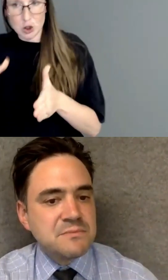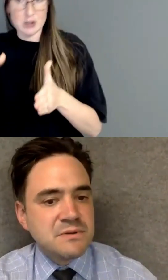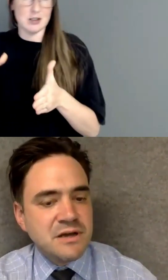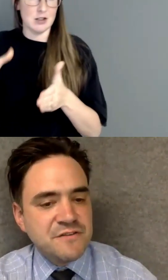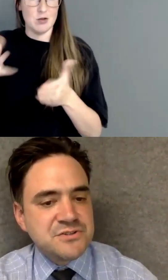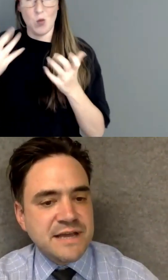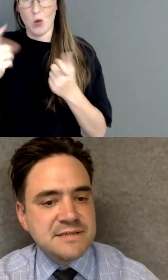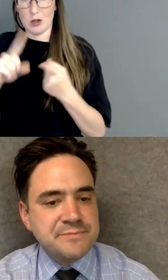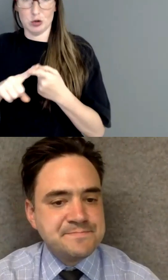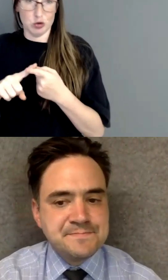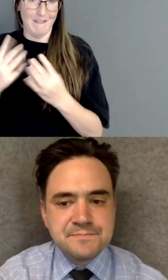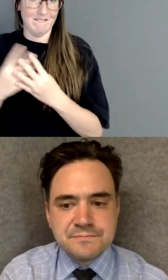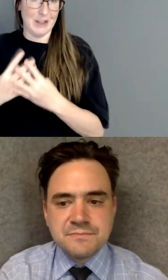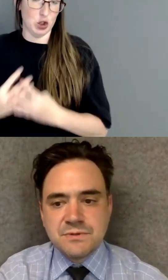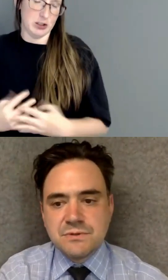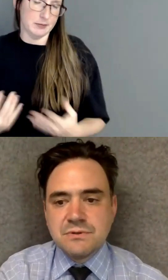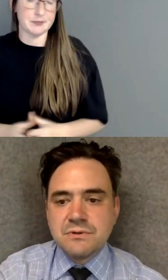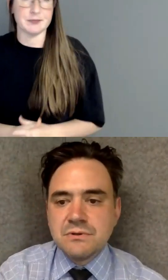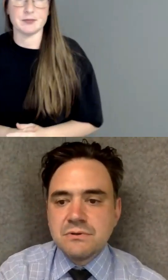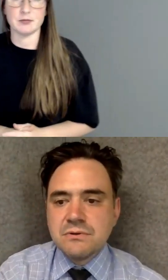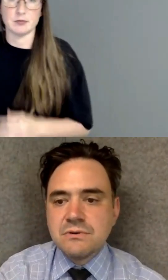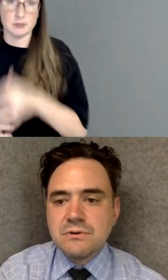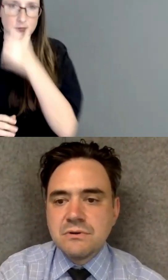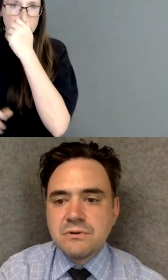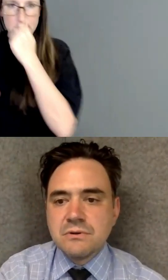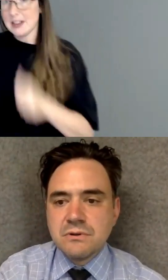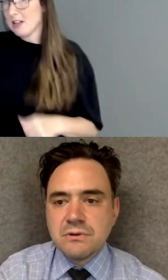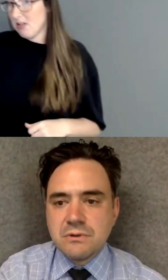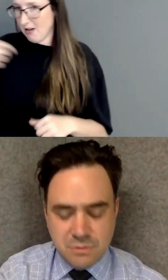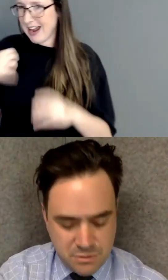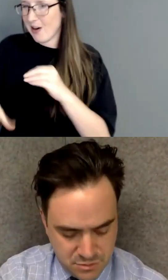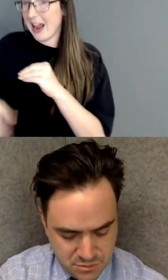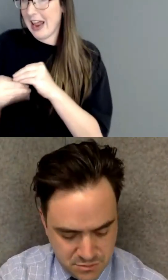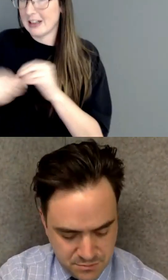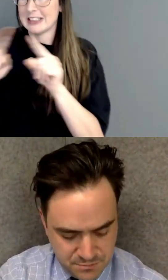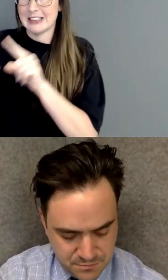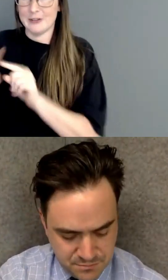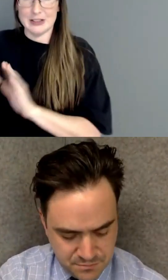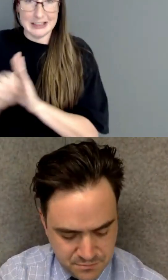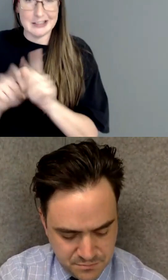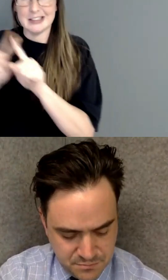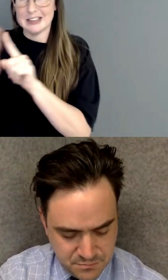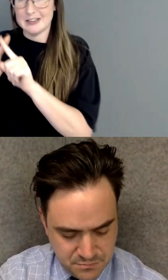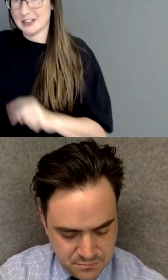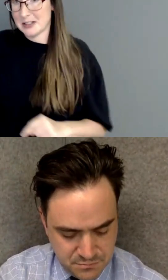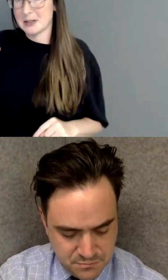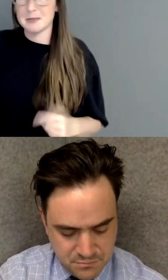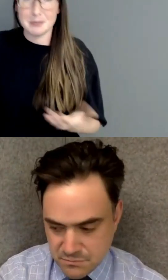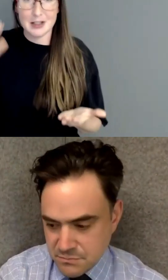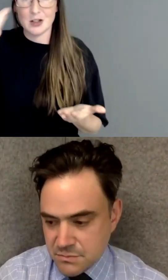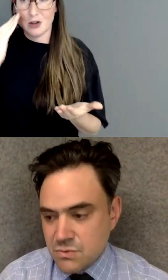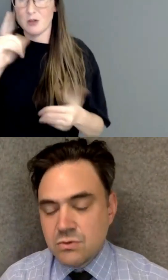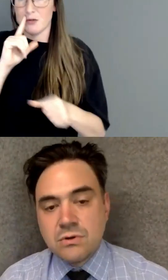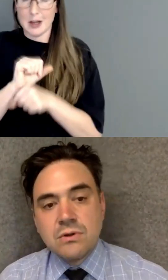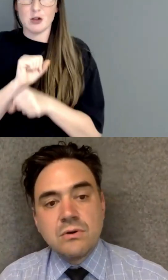to filter that down. I'll add to that in different states and in different spaces, there